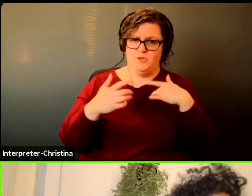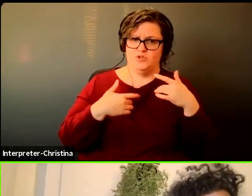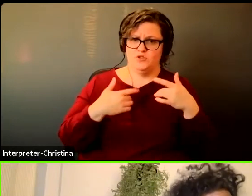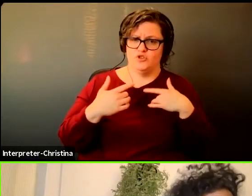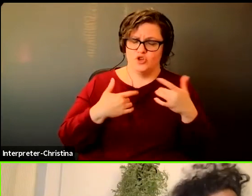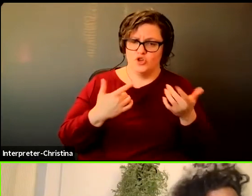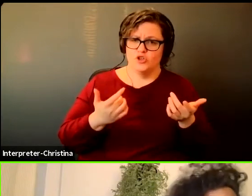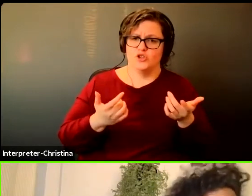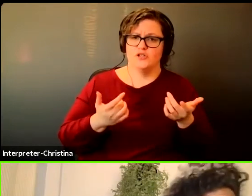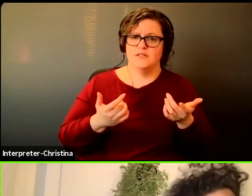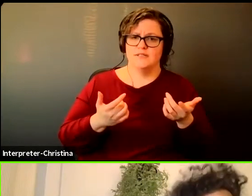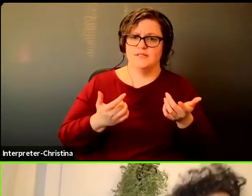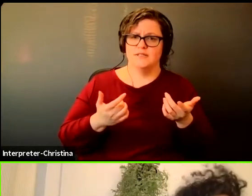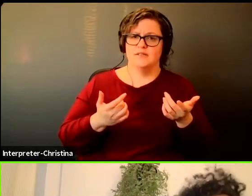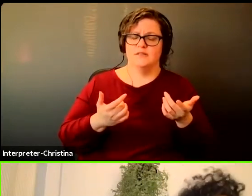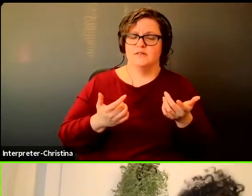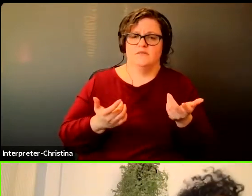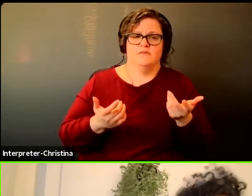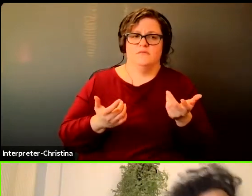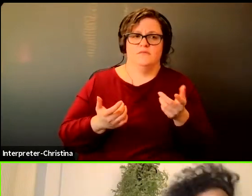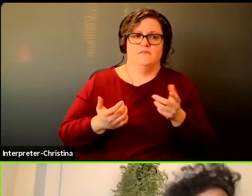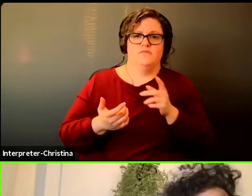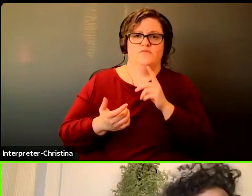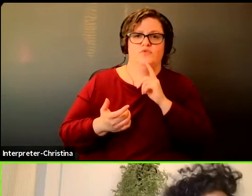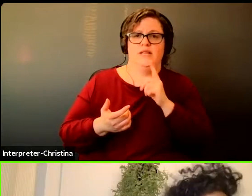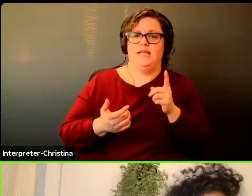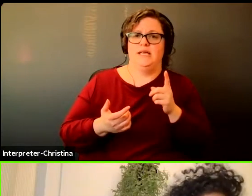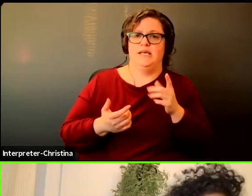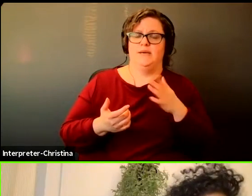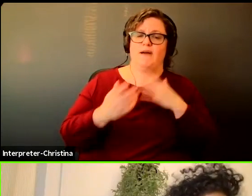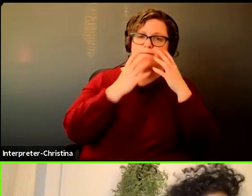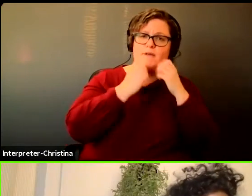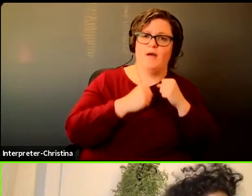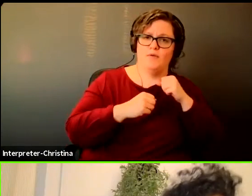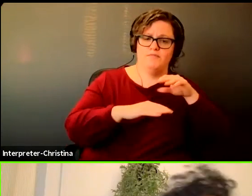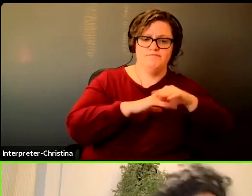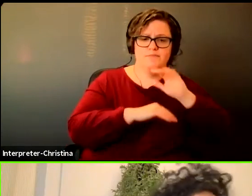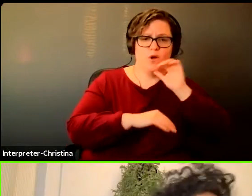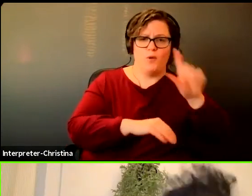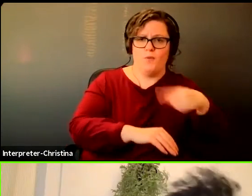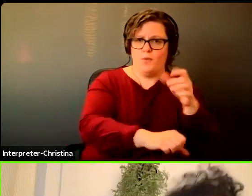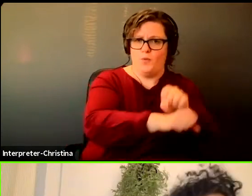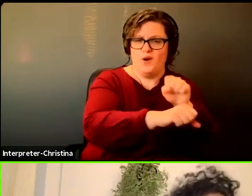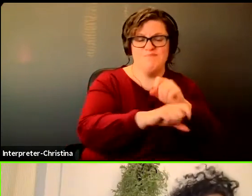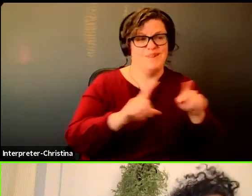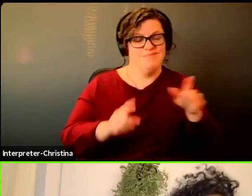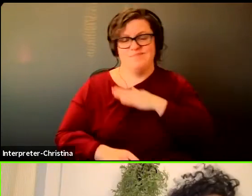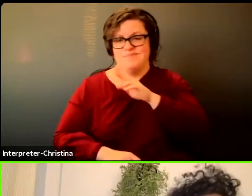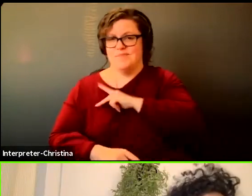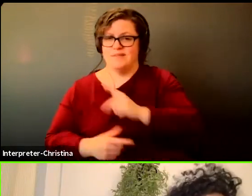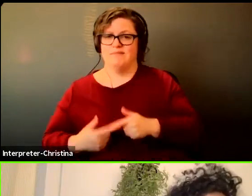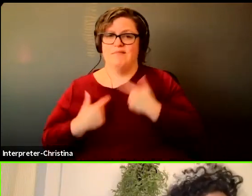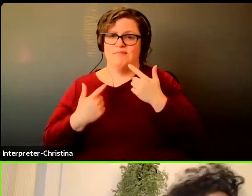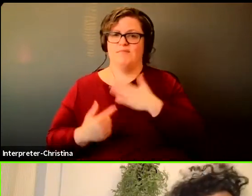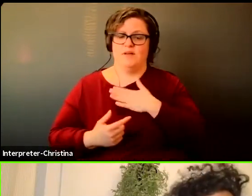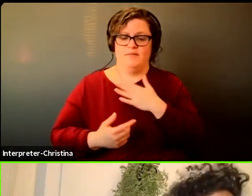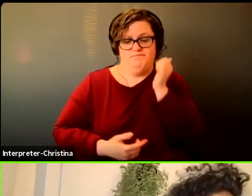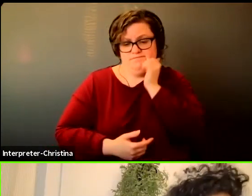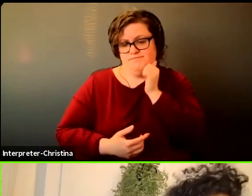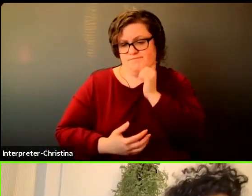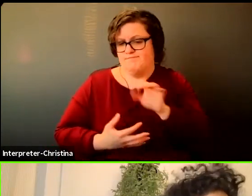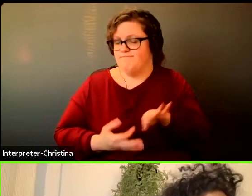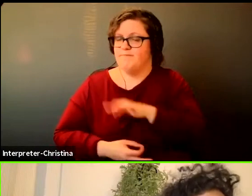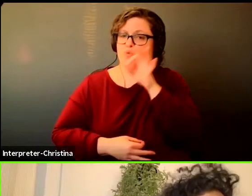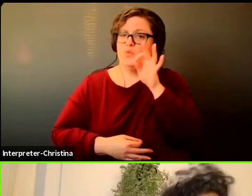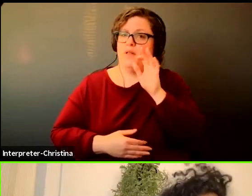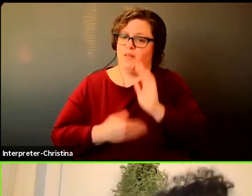about, which is not just my work, right? Like, it's also in my personal life in terms of my everyday spirituality. You know, like, I'm somebody who's